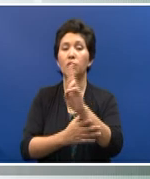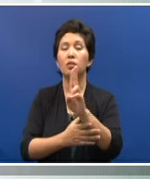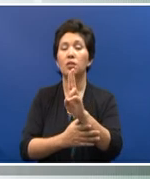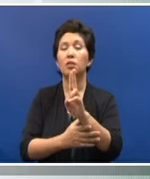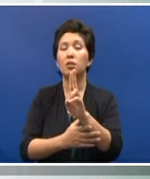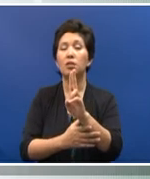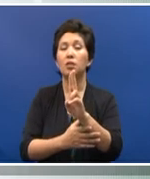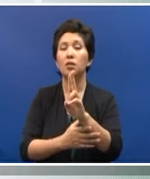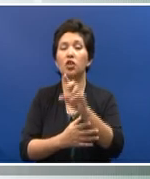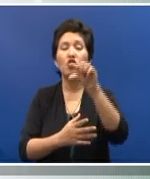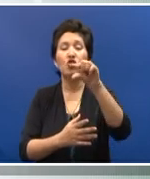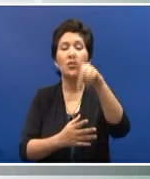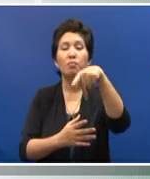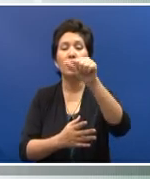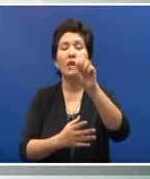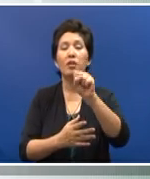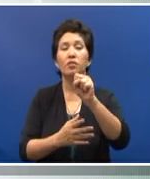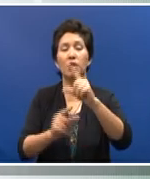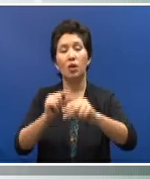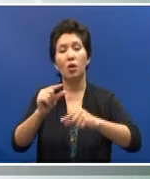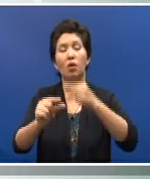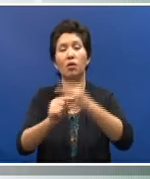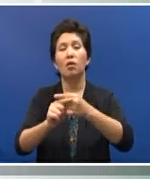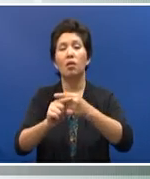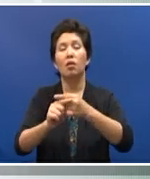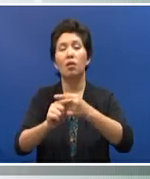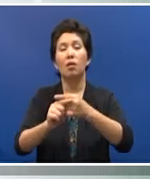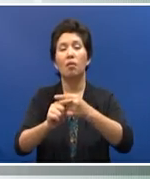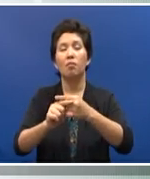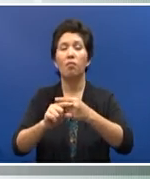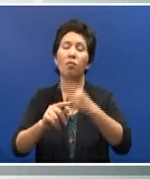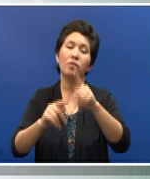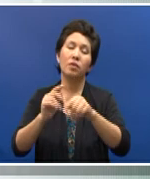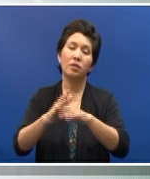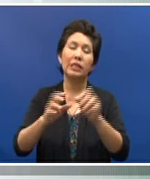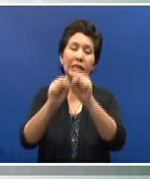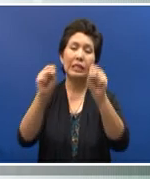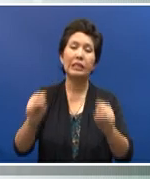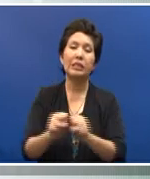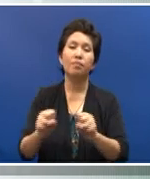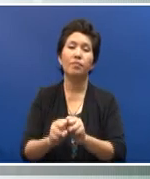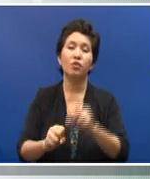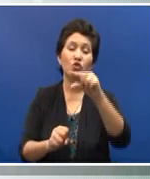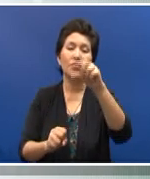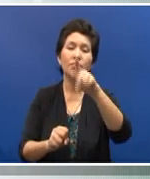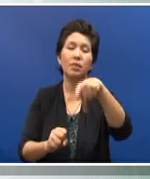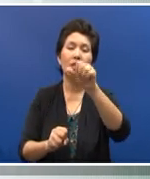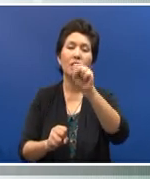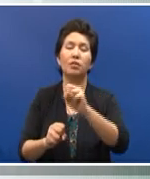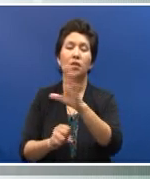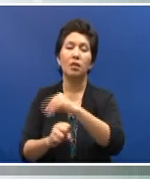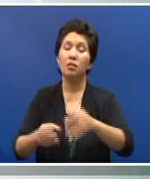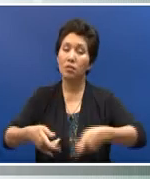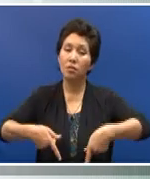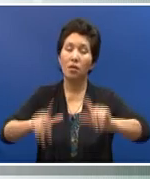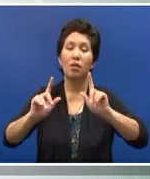as GPS. Okay, the global positioning system. Okay, so with this technology, it allows